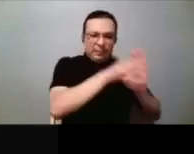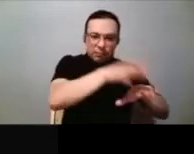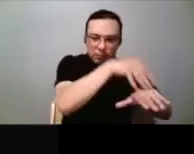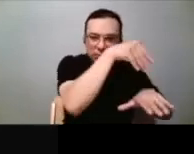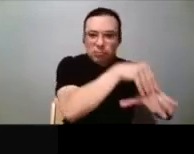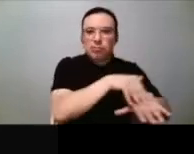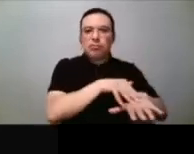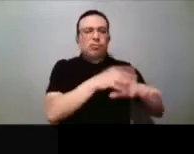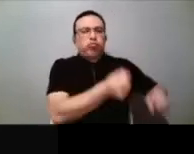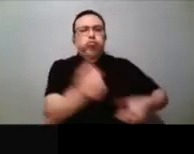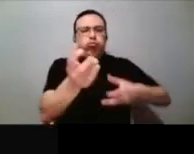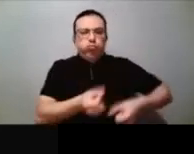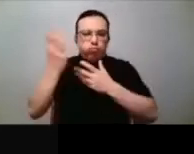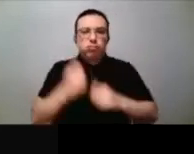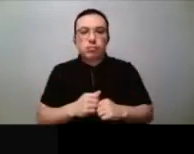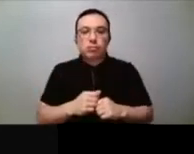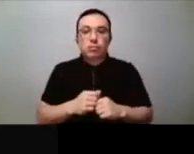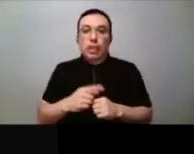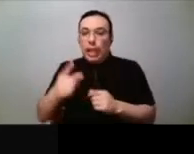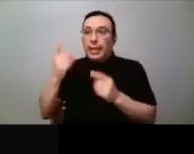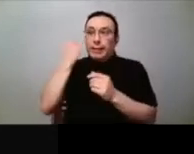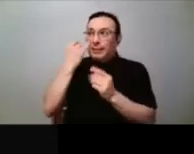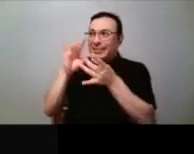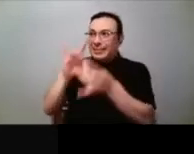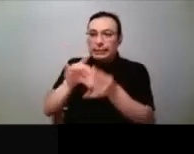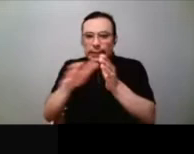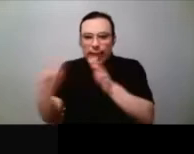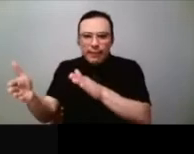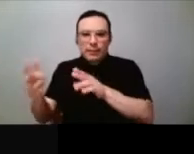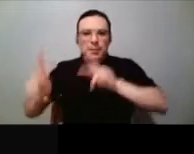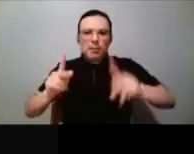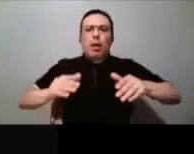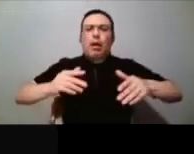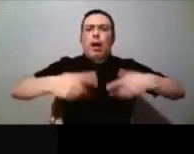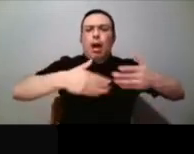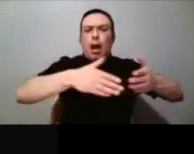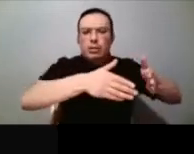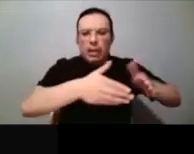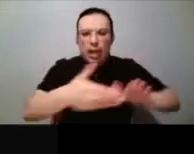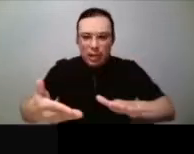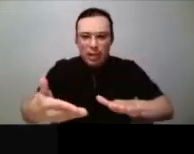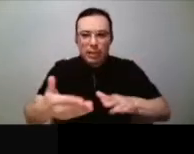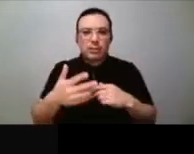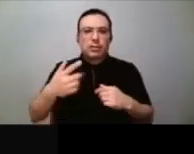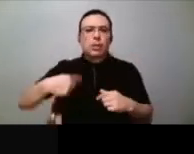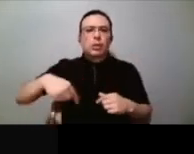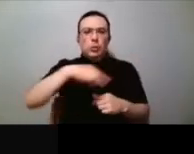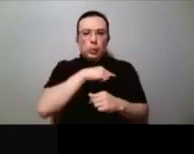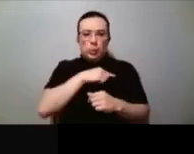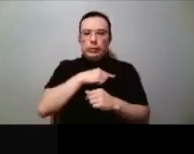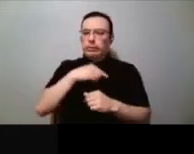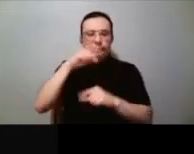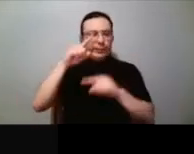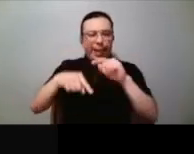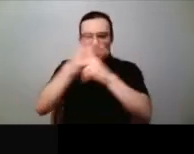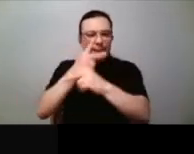persists in underestimating our presence and our power. Not least our rage-grief resistance to accepting